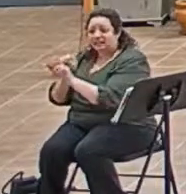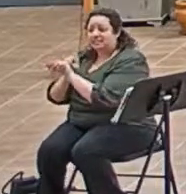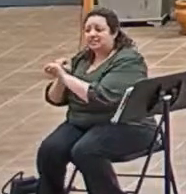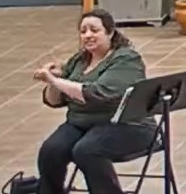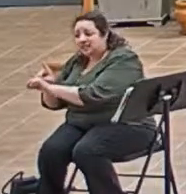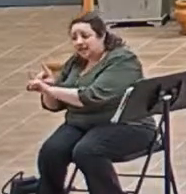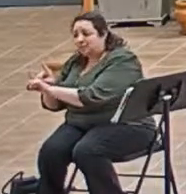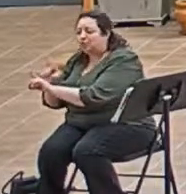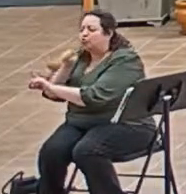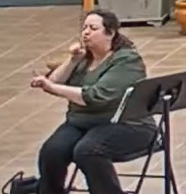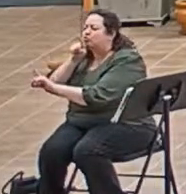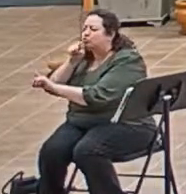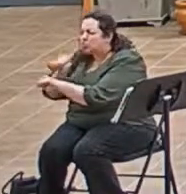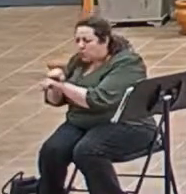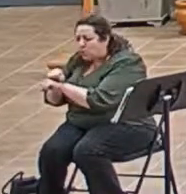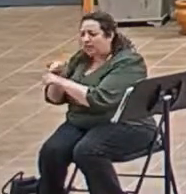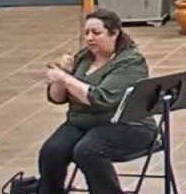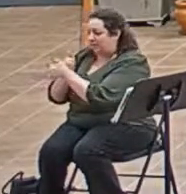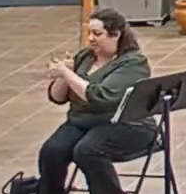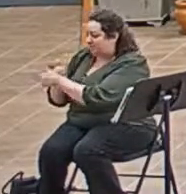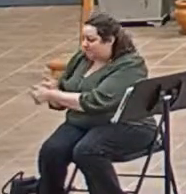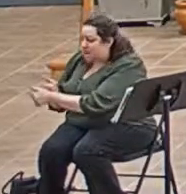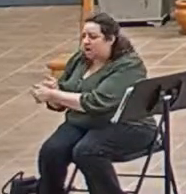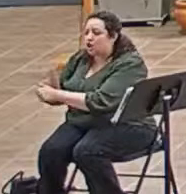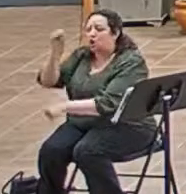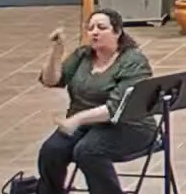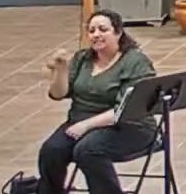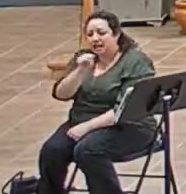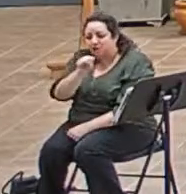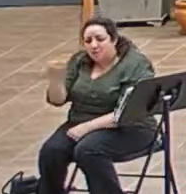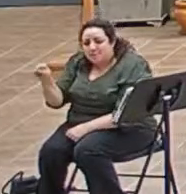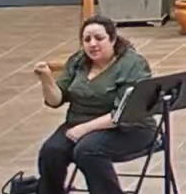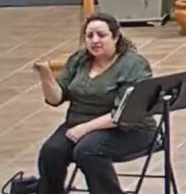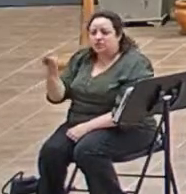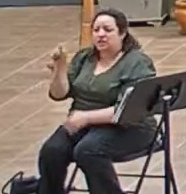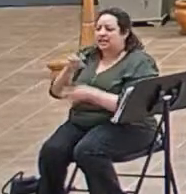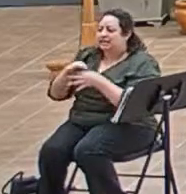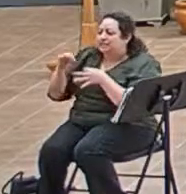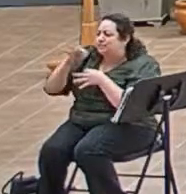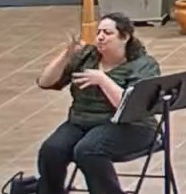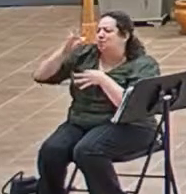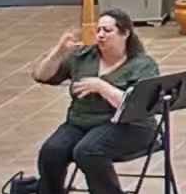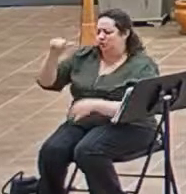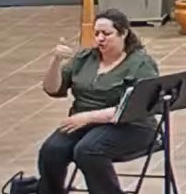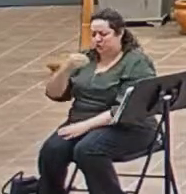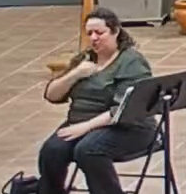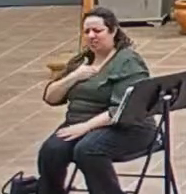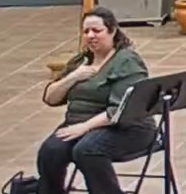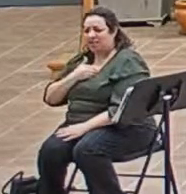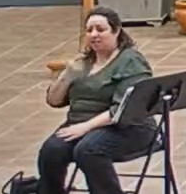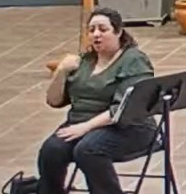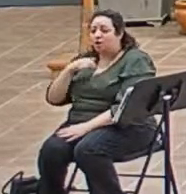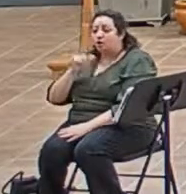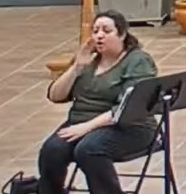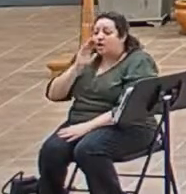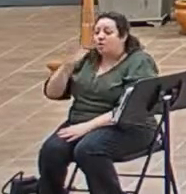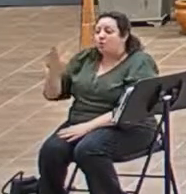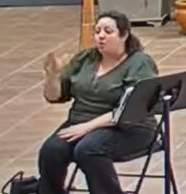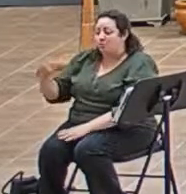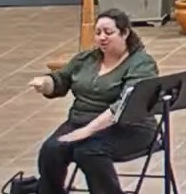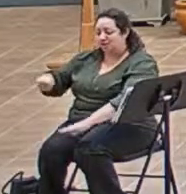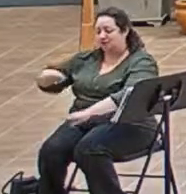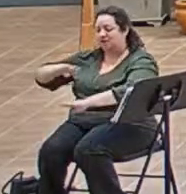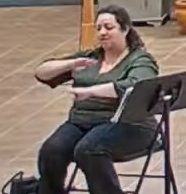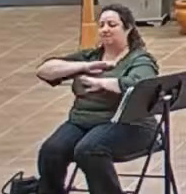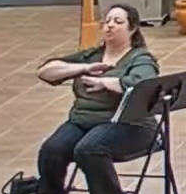him, sacramentally, spiritually, we will be fulfilled. We